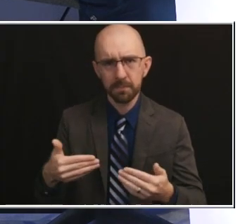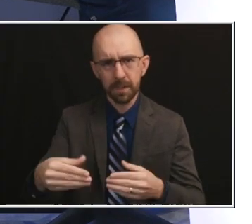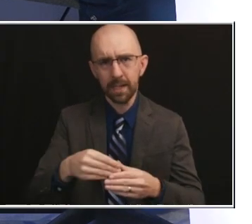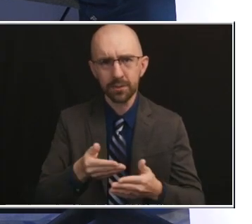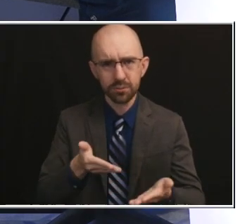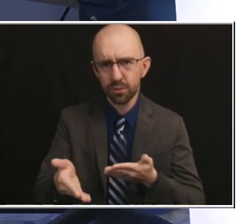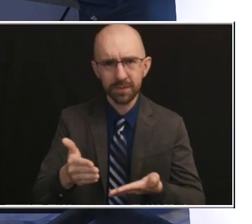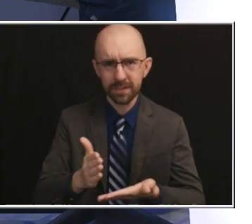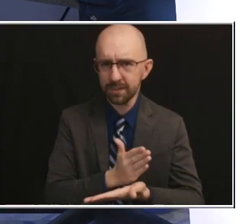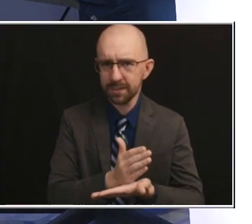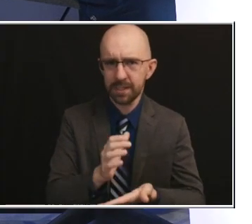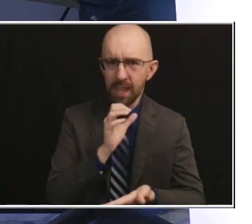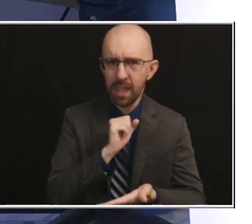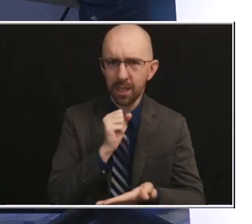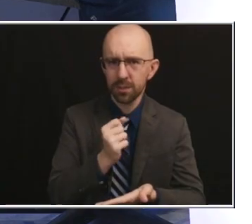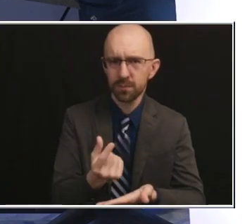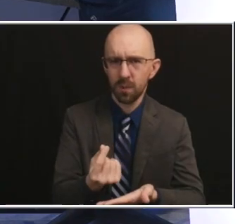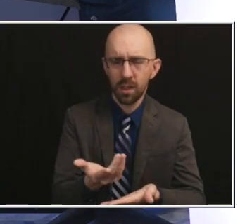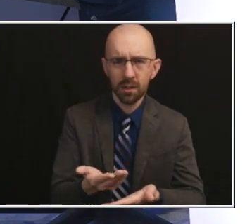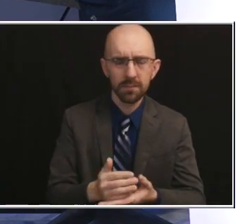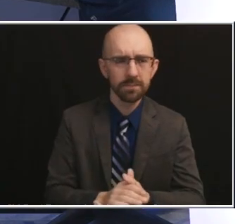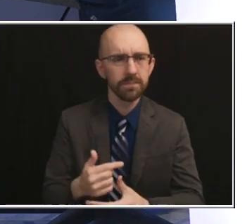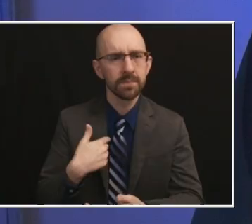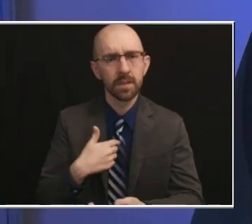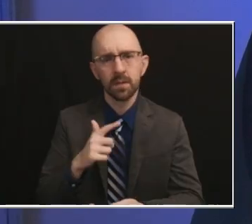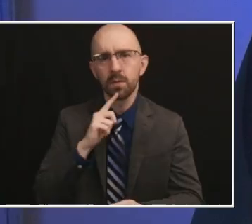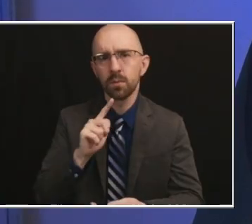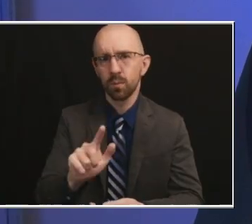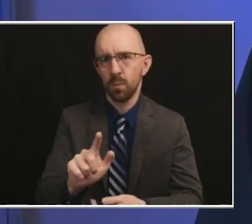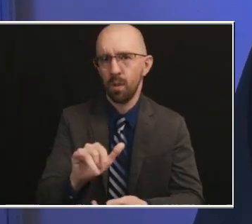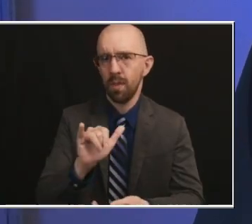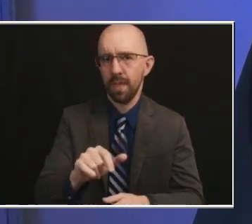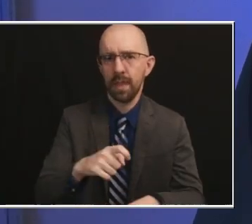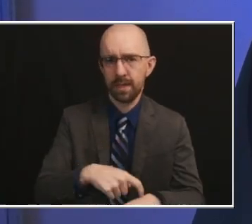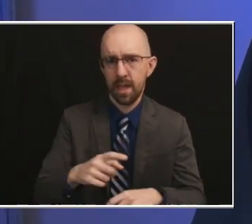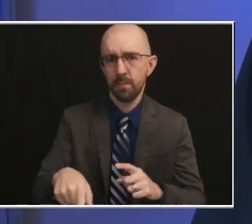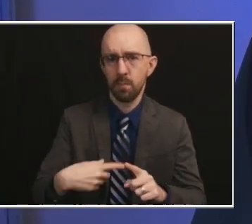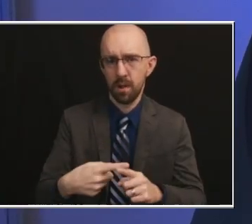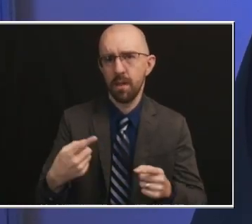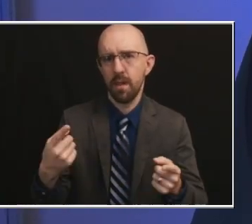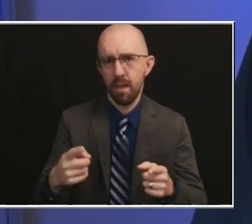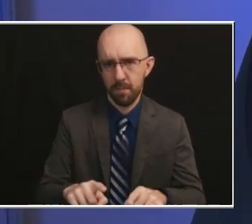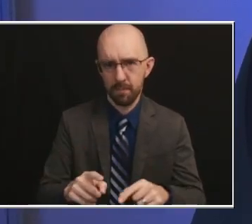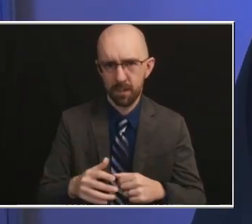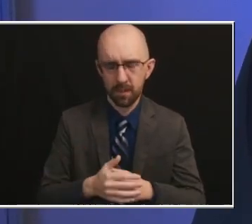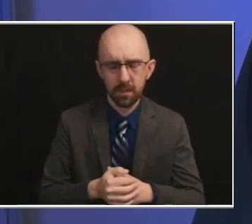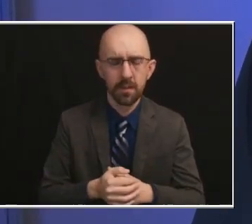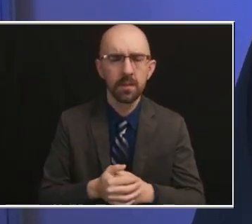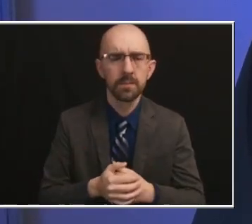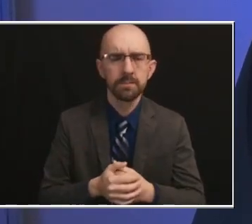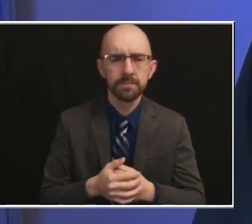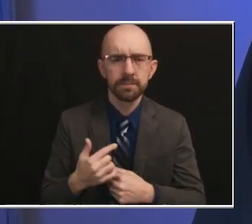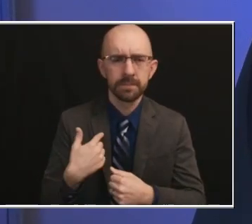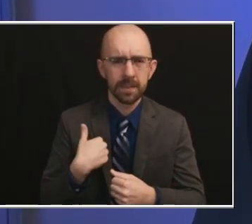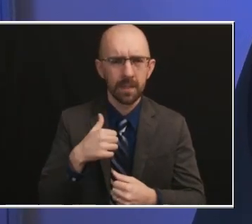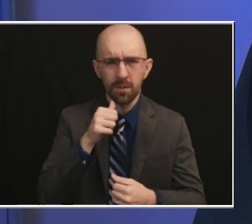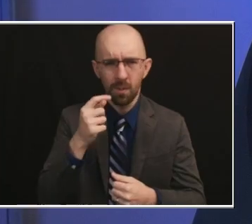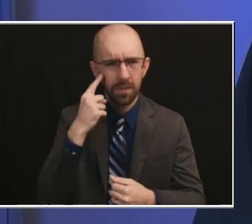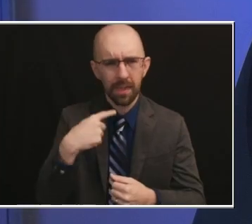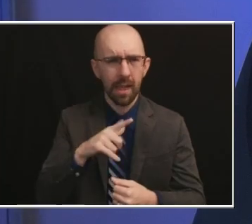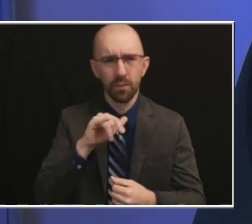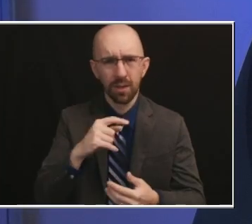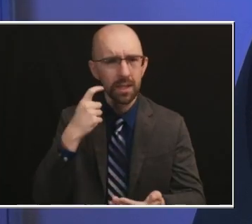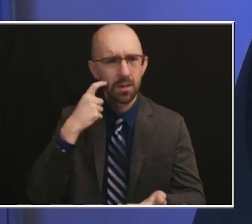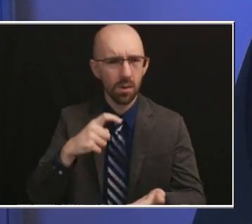at? I was 21 years old when it happened. I don't think I really noticed